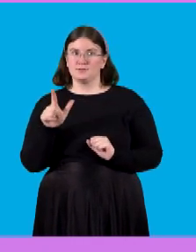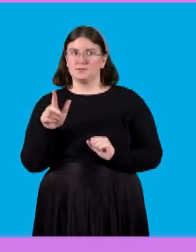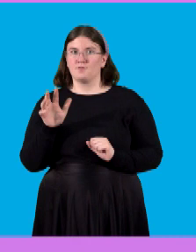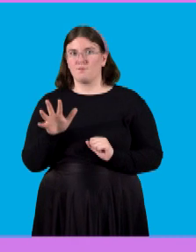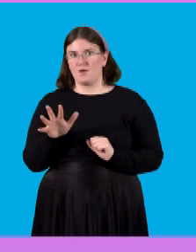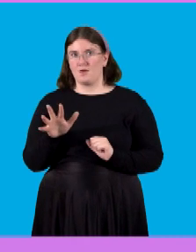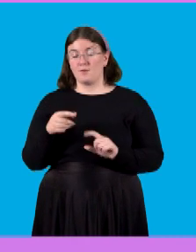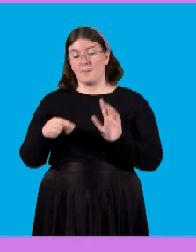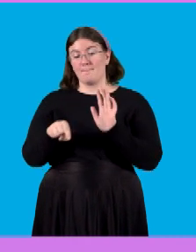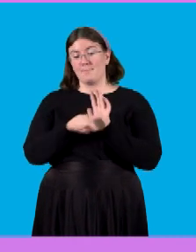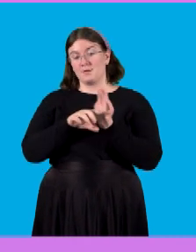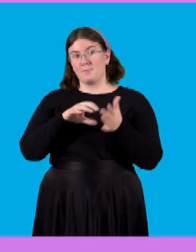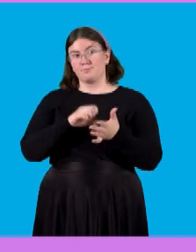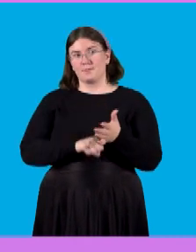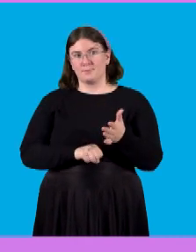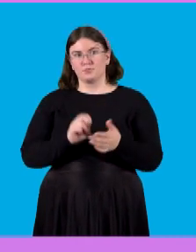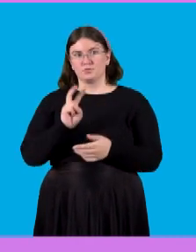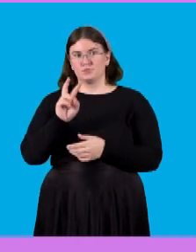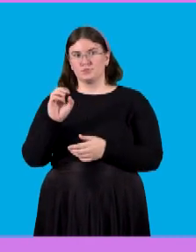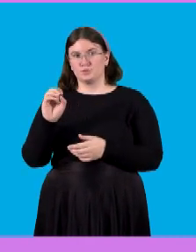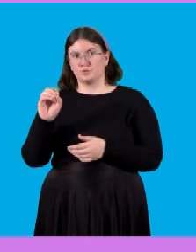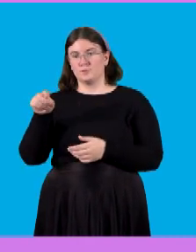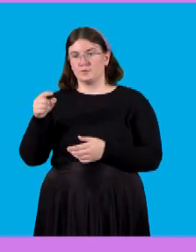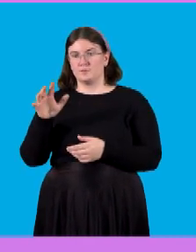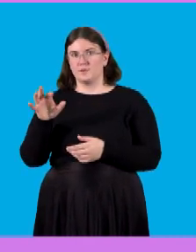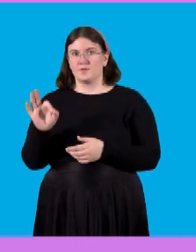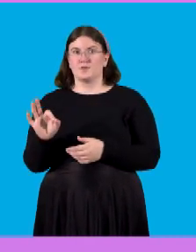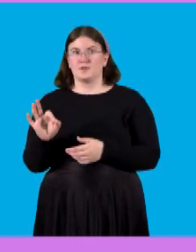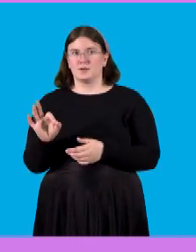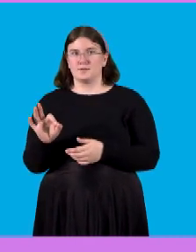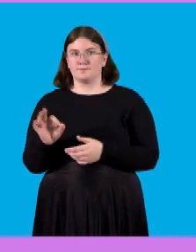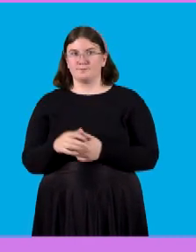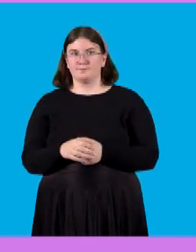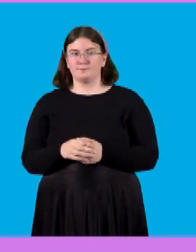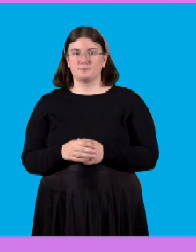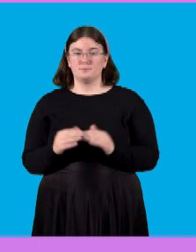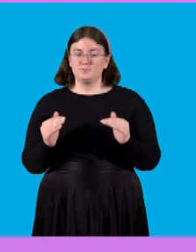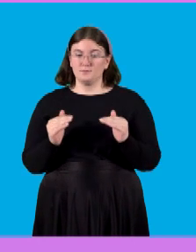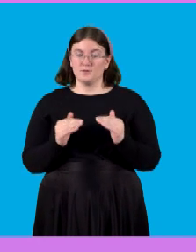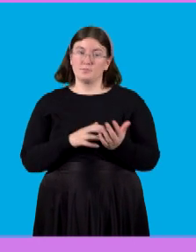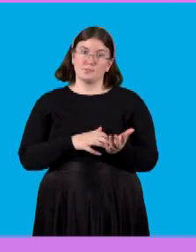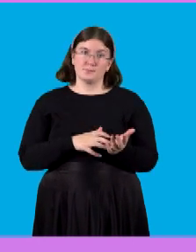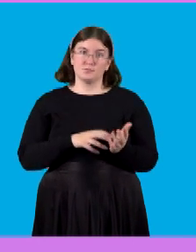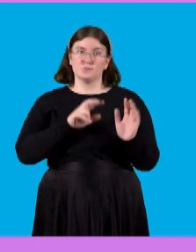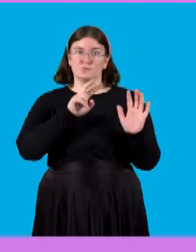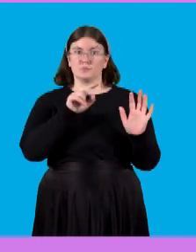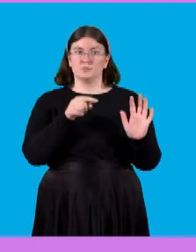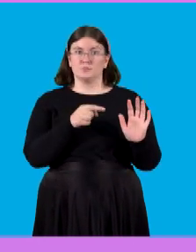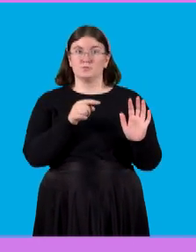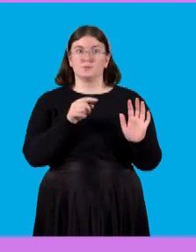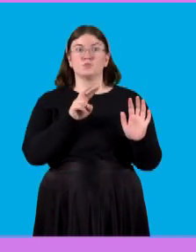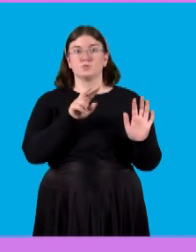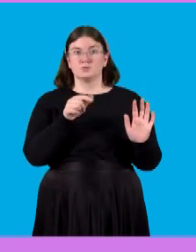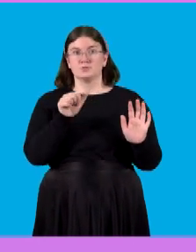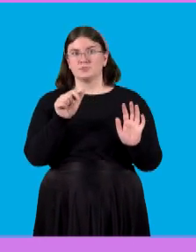and 53 cents. Okay, let's type that in. So it's 2,673 Rand and 75